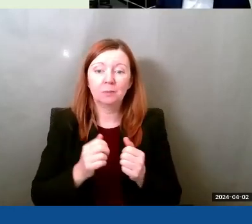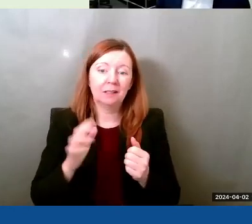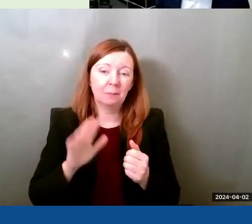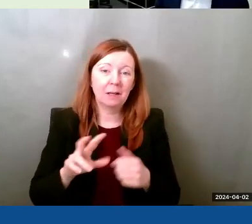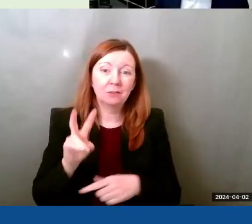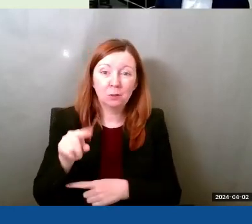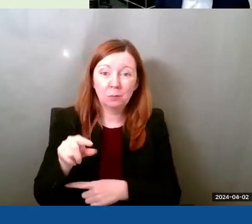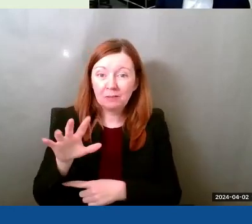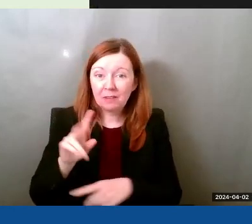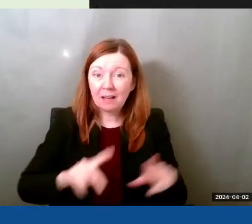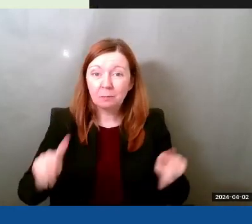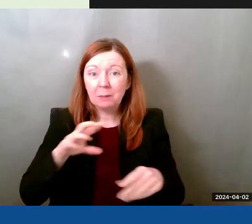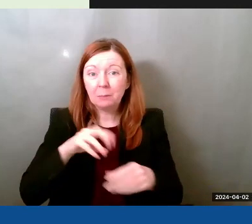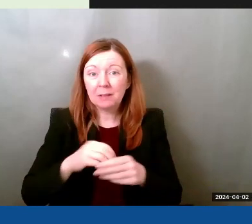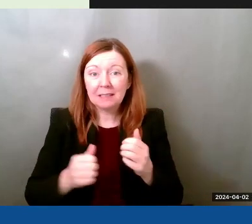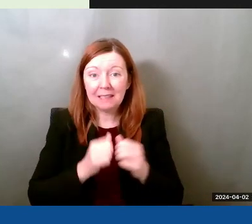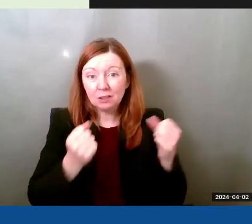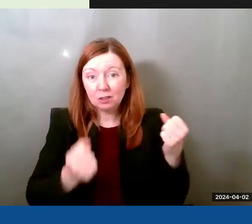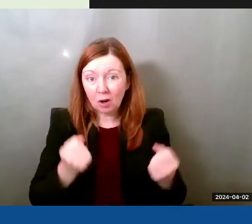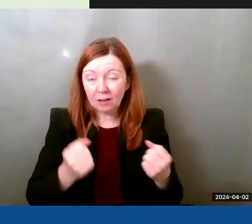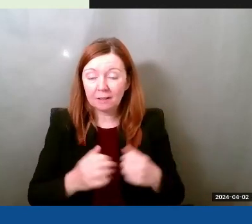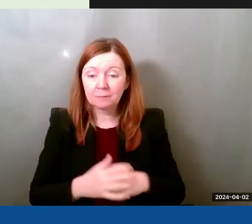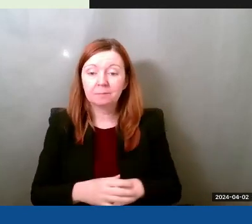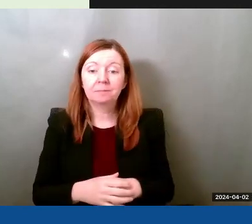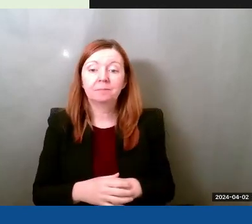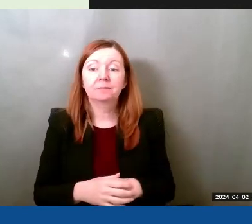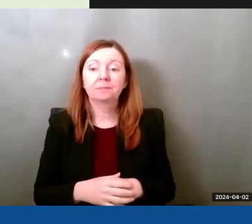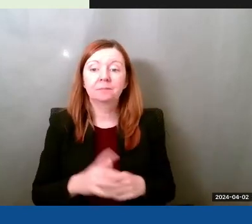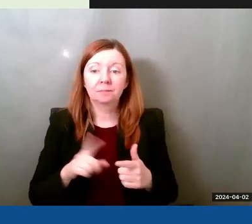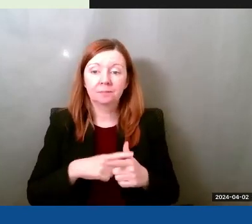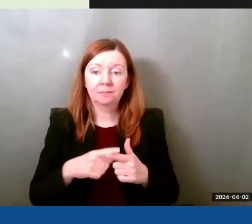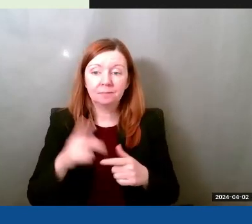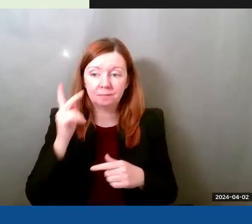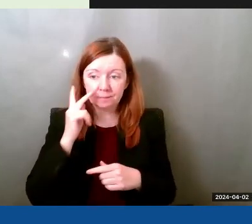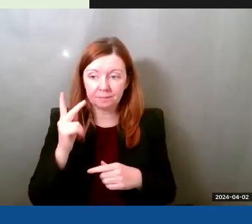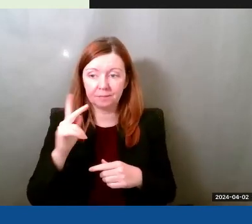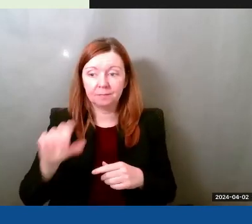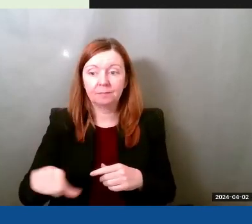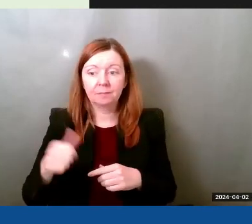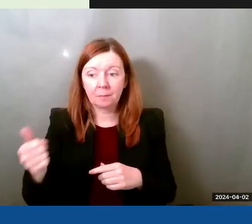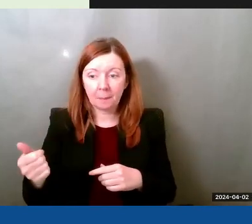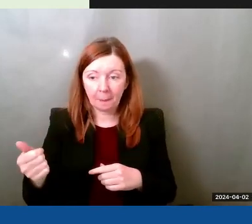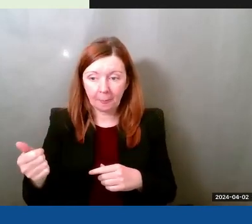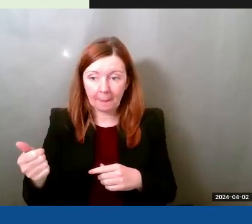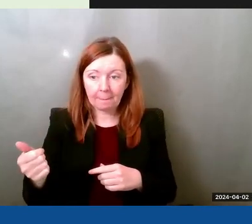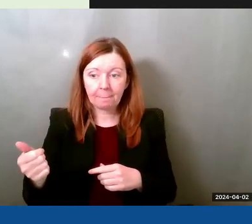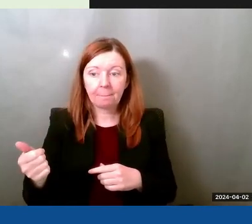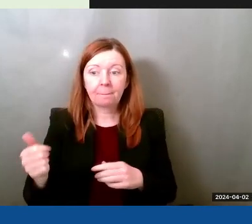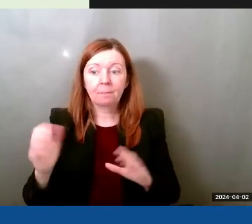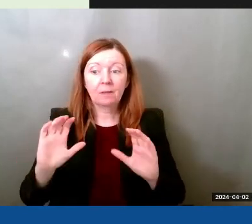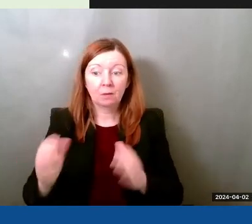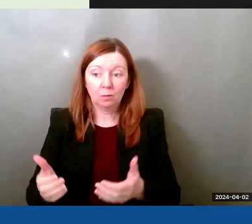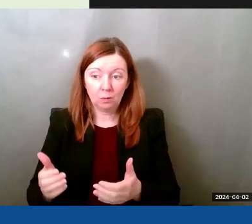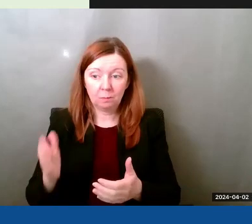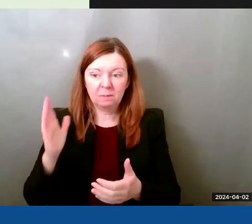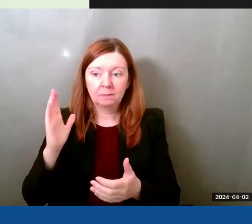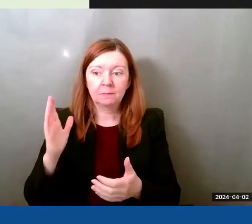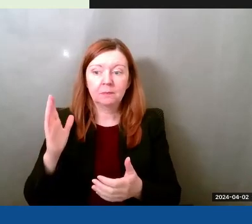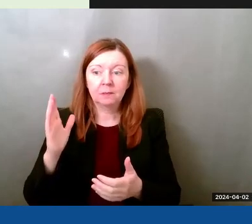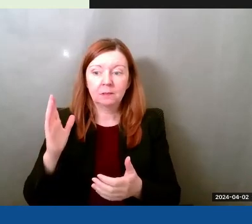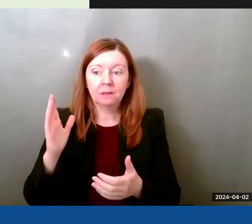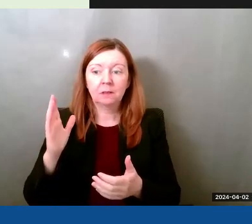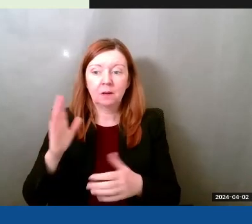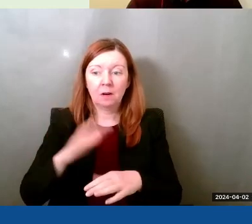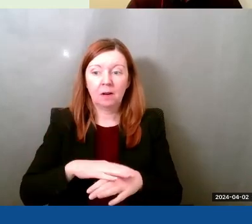about 2.5 people per trip. Then we're going to see another group who are going to public